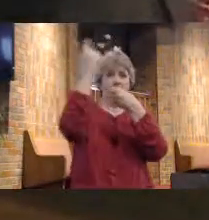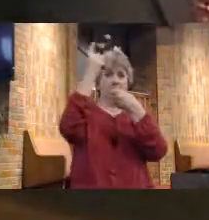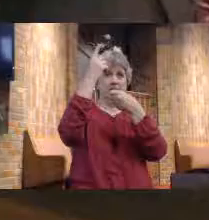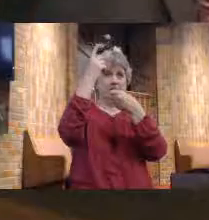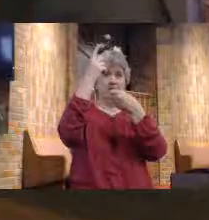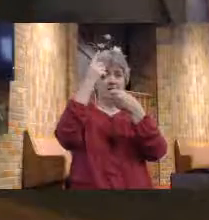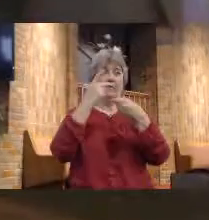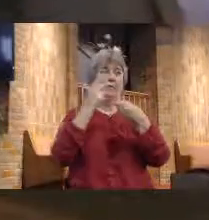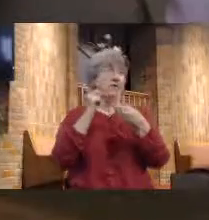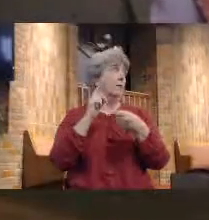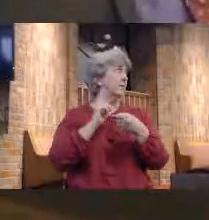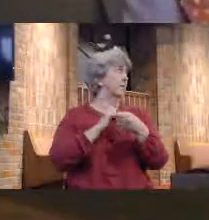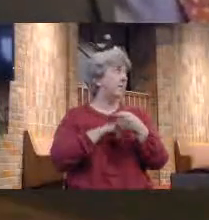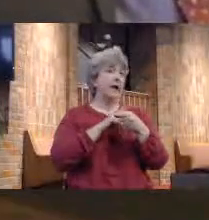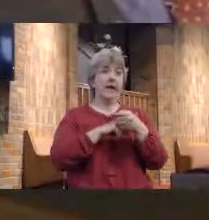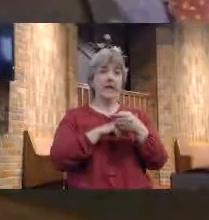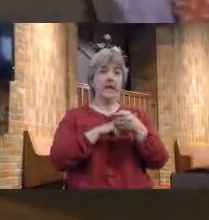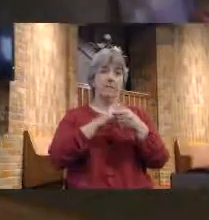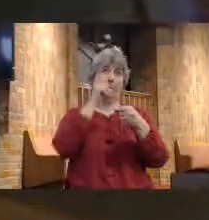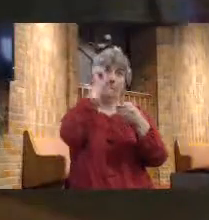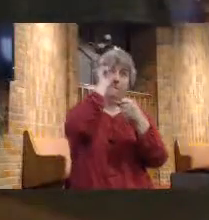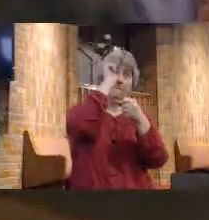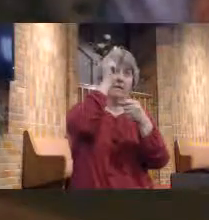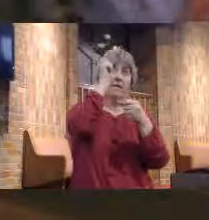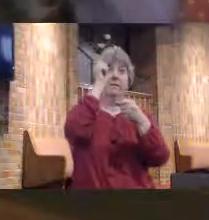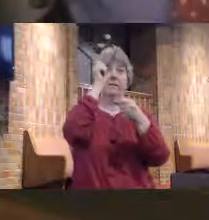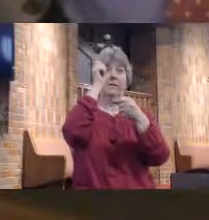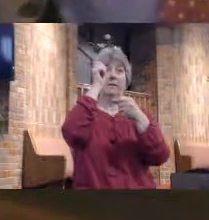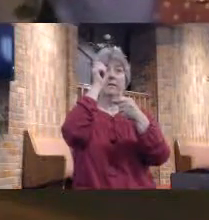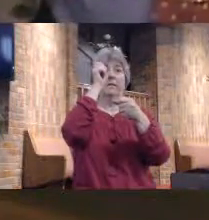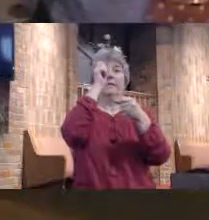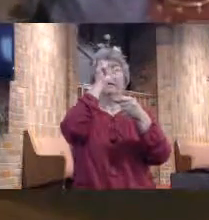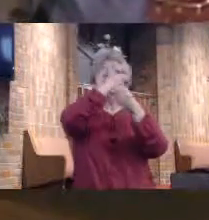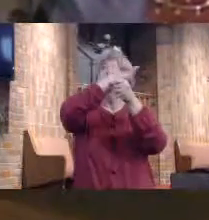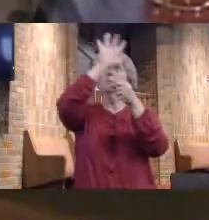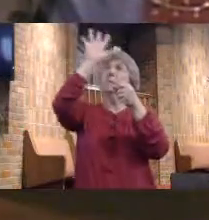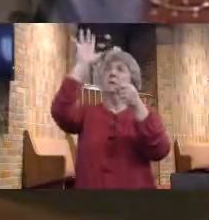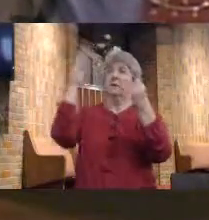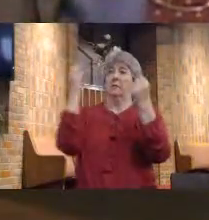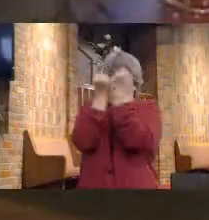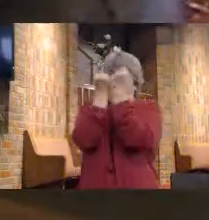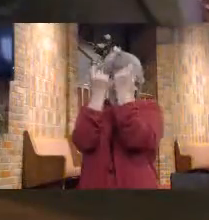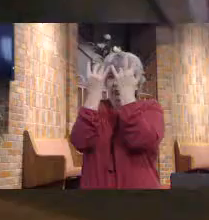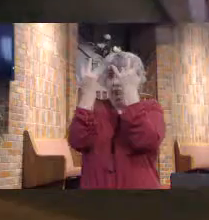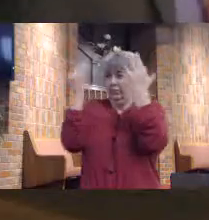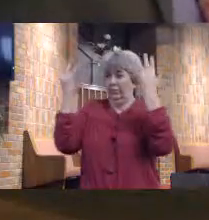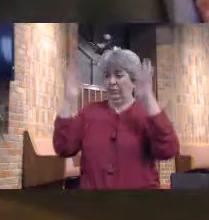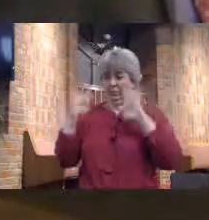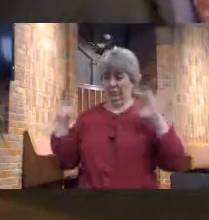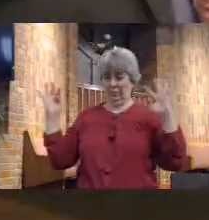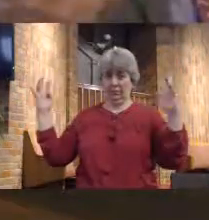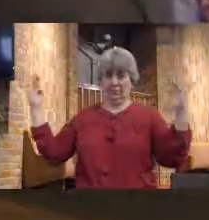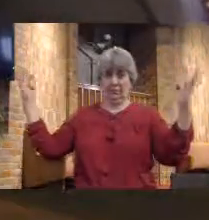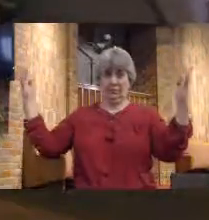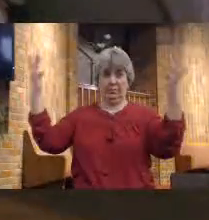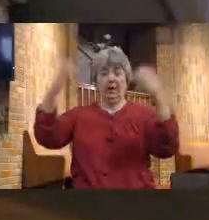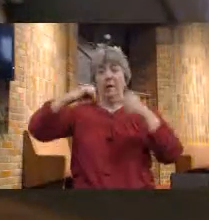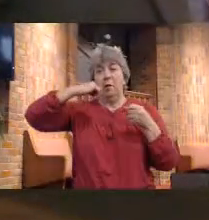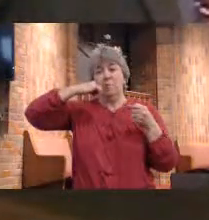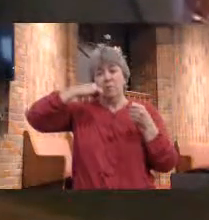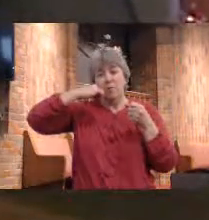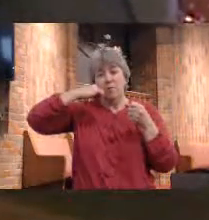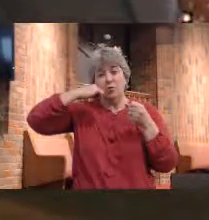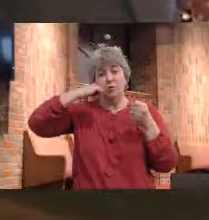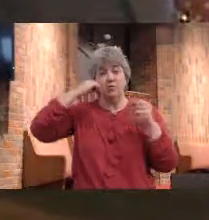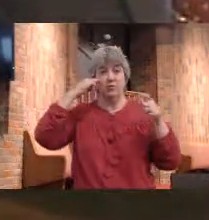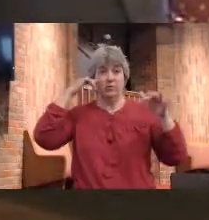broke it open, and now the light would shine out. And now suddenly there's this light surrounding the enemies, and the trumpets sound, and the enemy